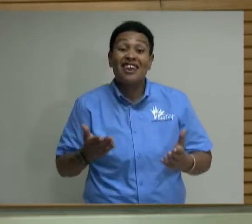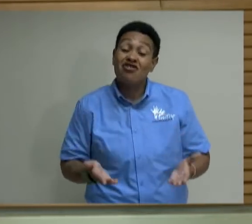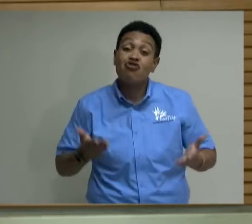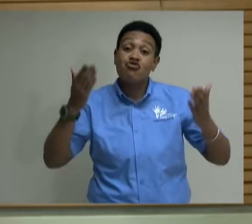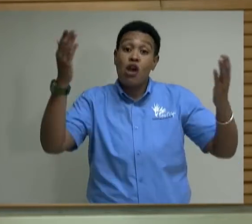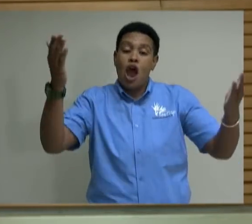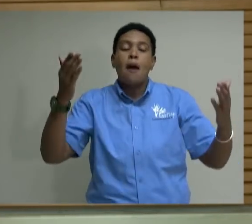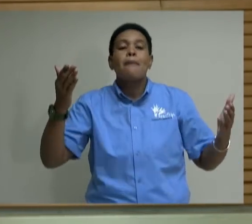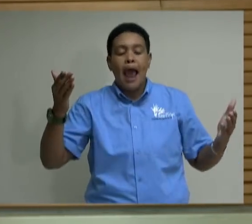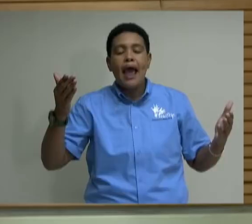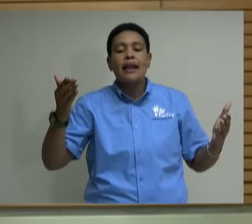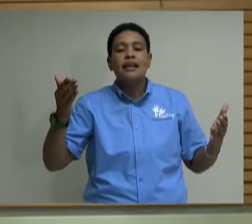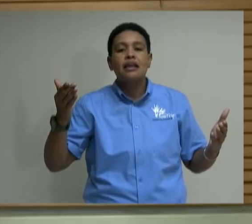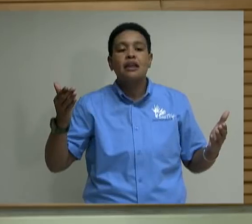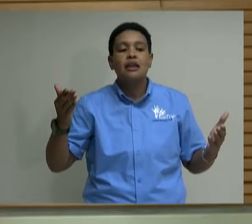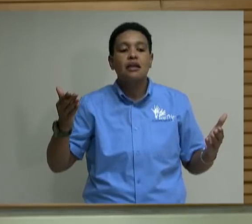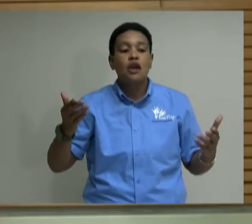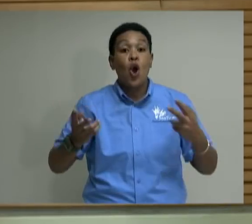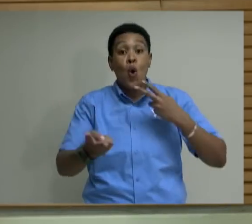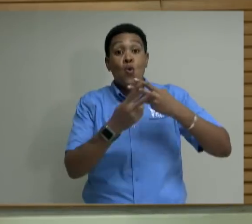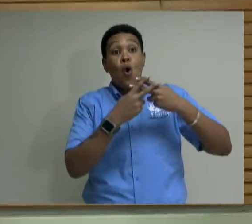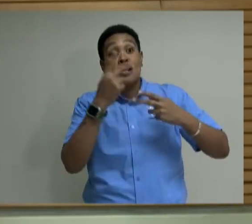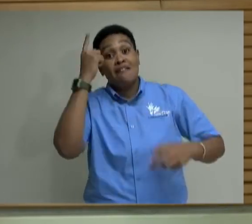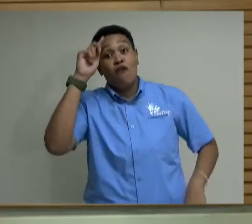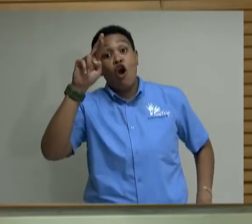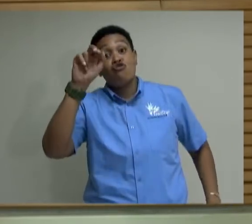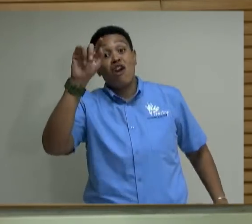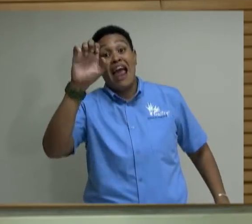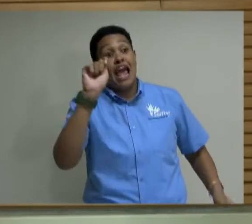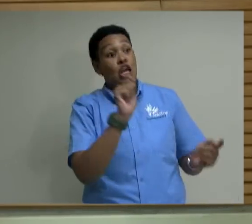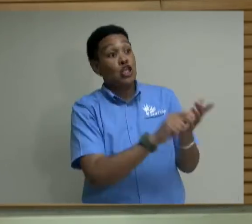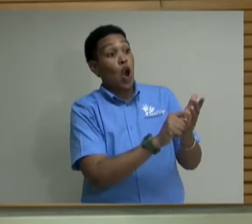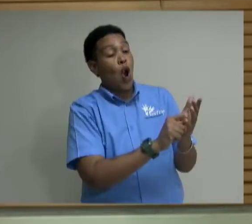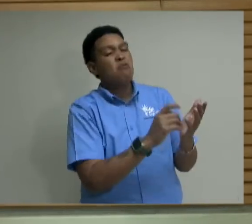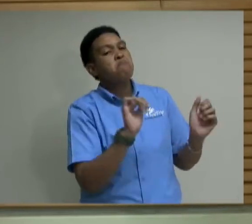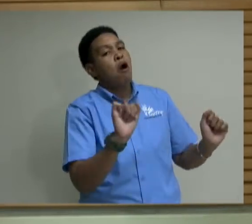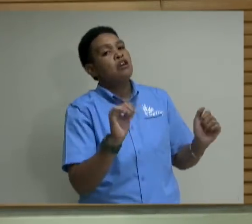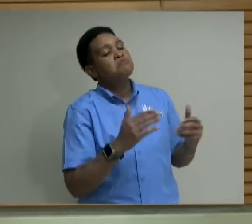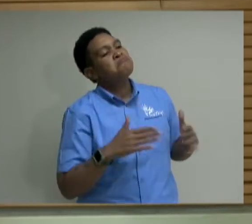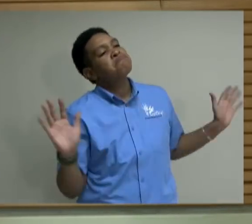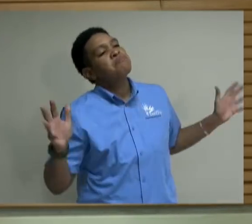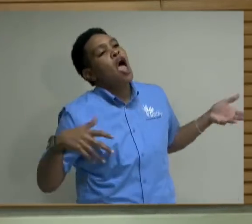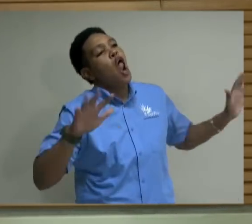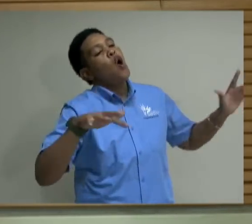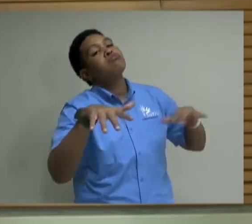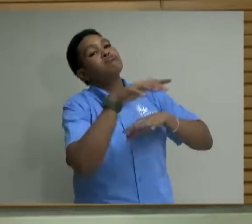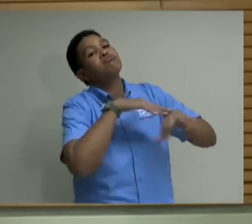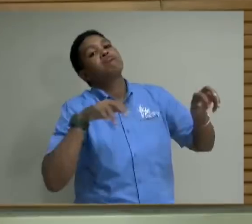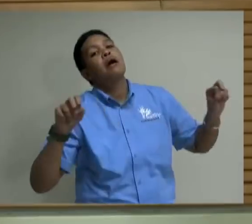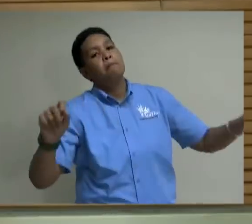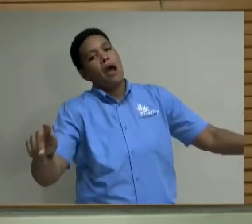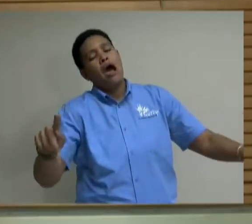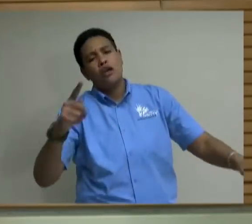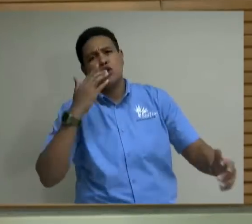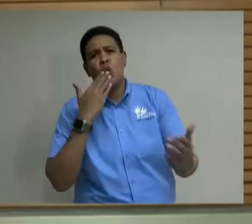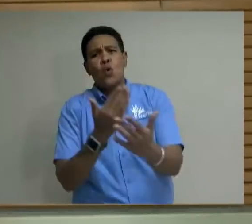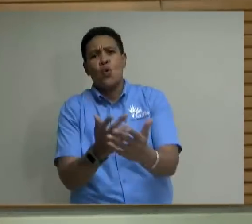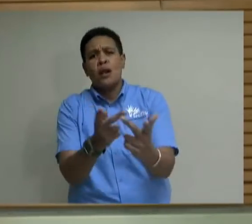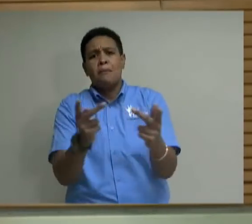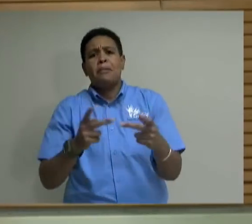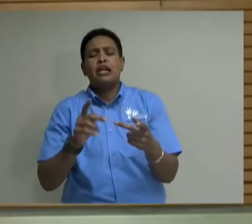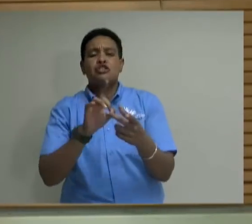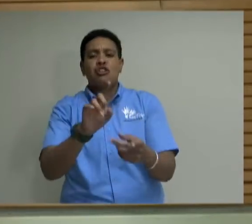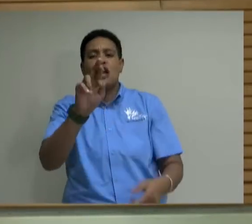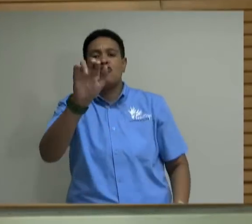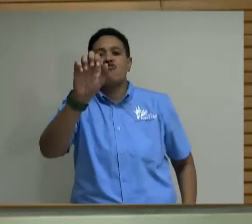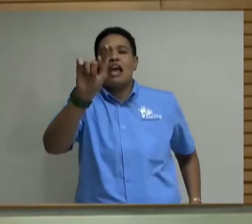the lifting of the quarantine measures, and that's positive. So we're in a good place as it relates to Raytown.